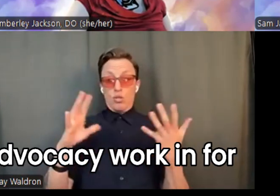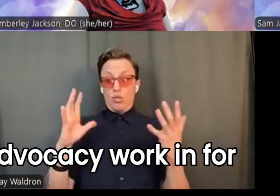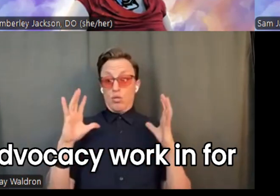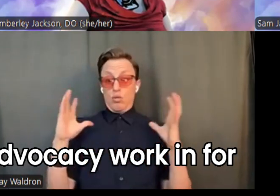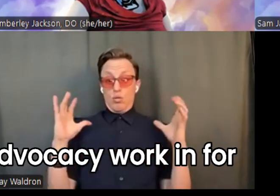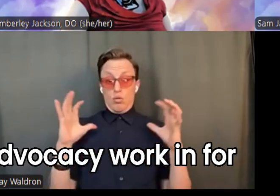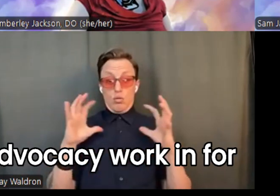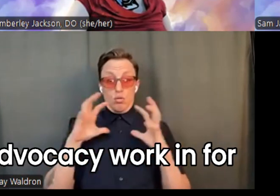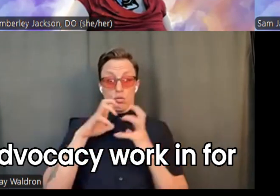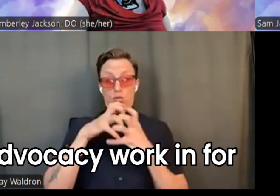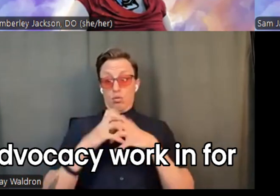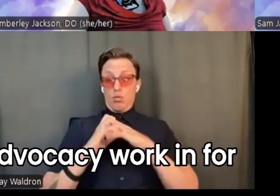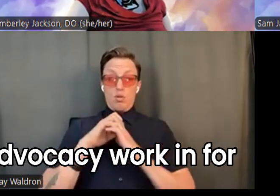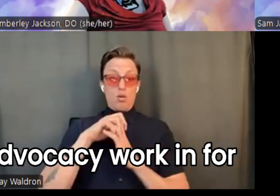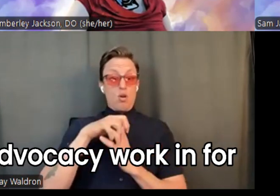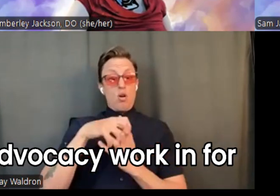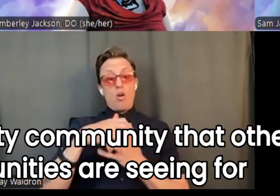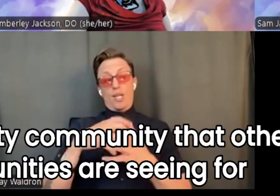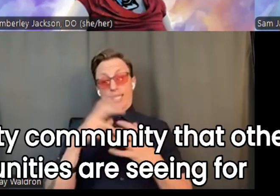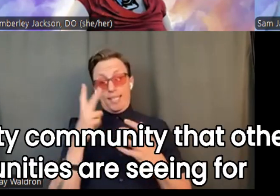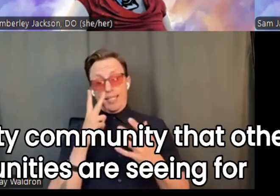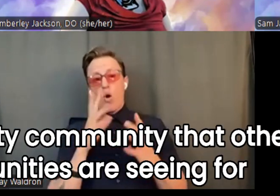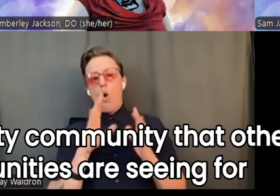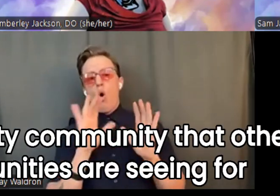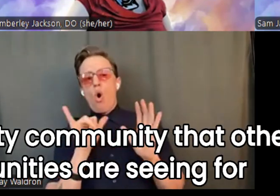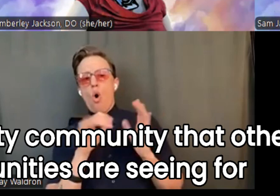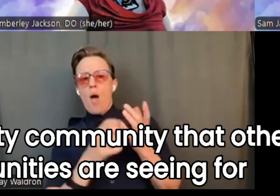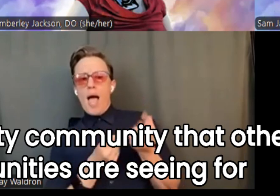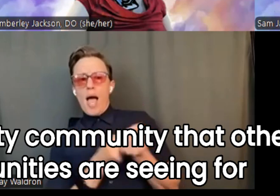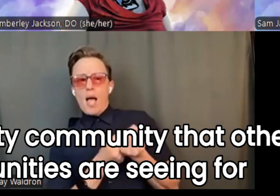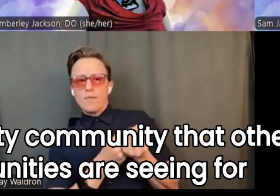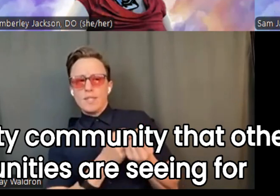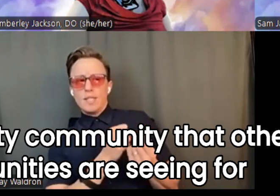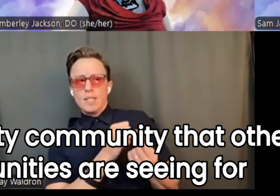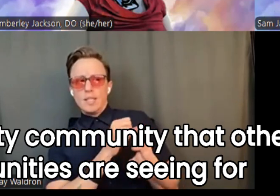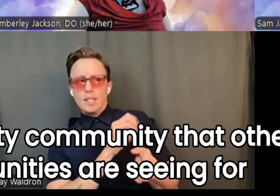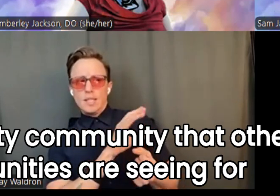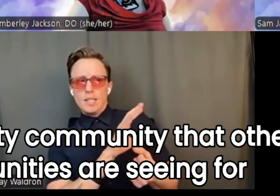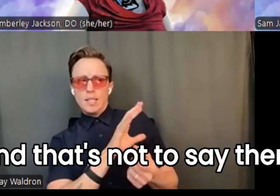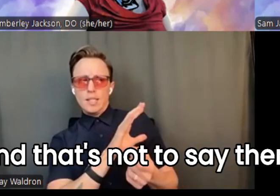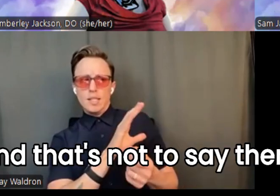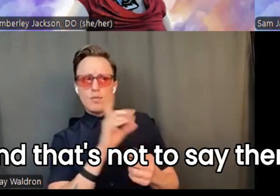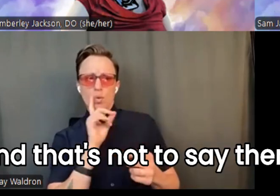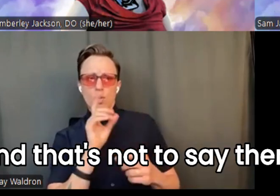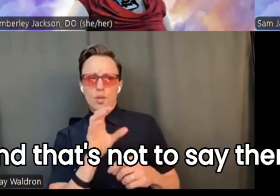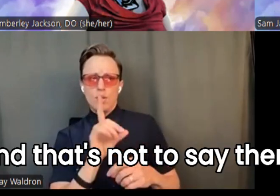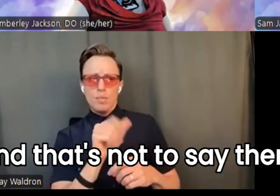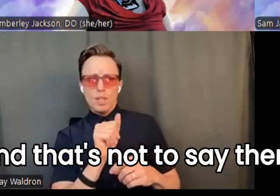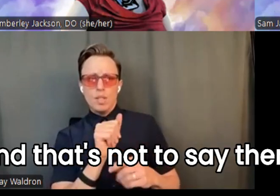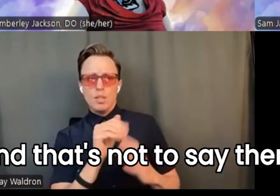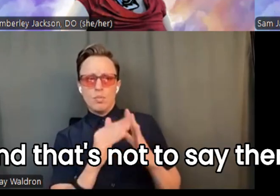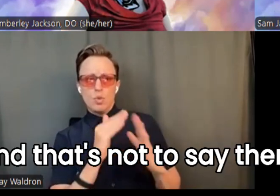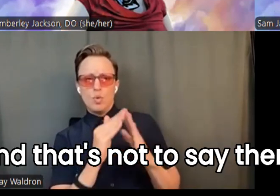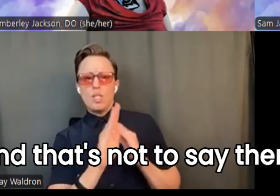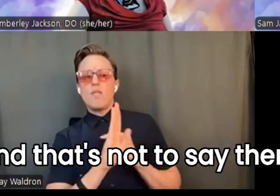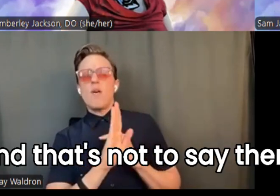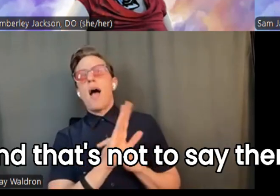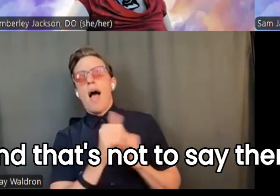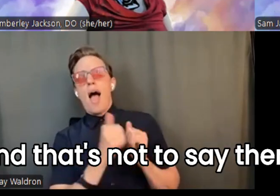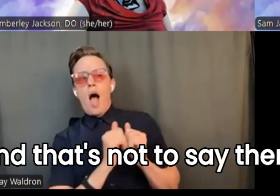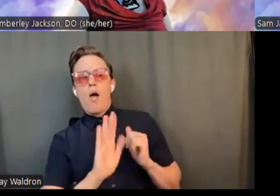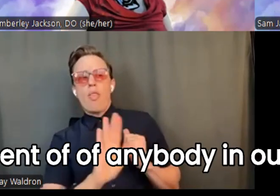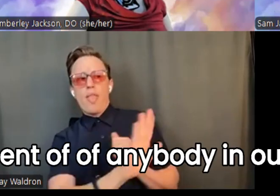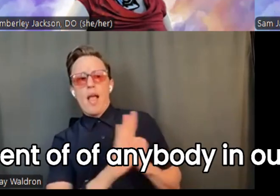advocacy work for the disability community that other communities are saying for themselves. And that's not to